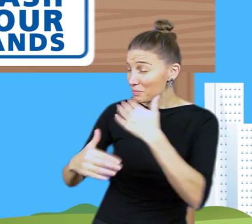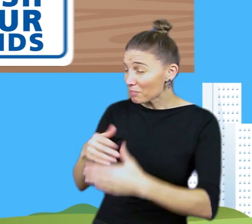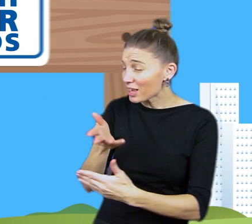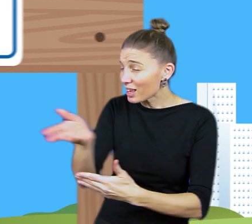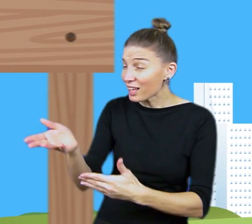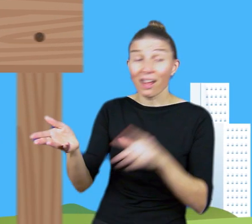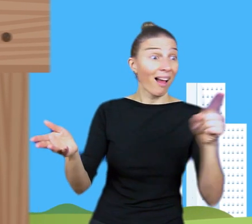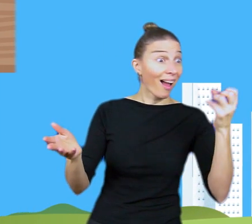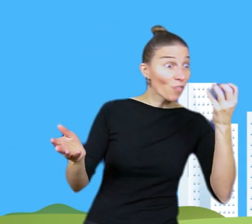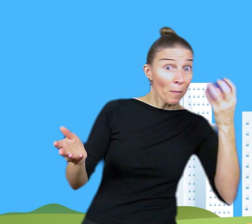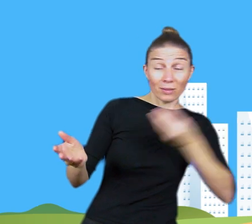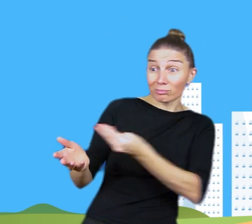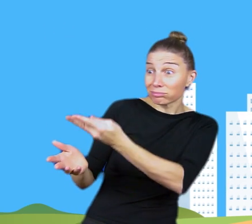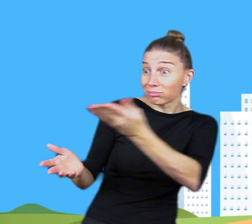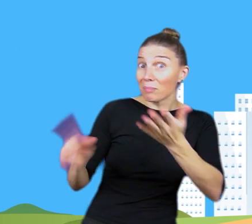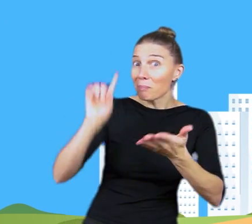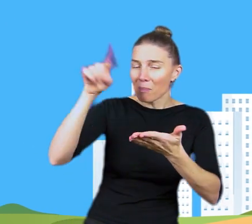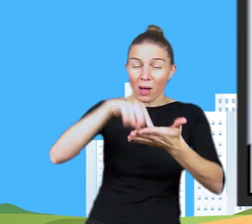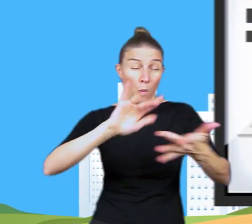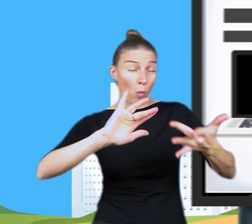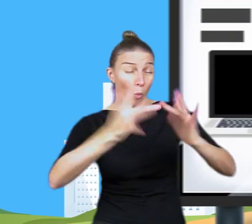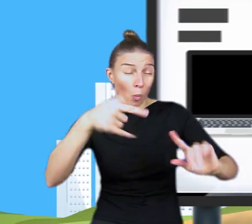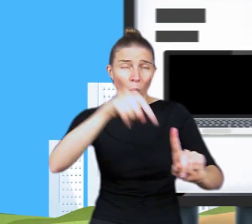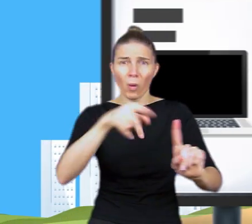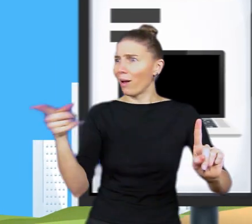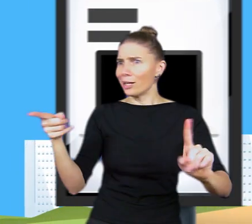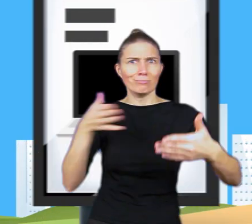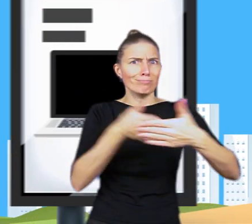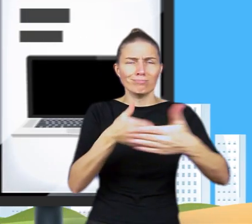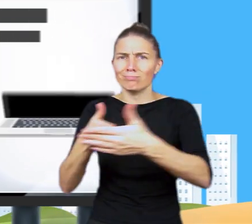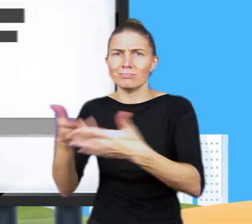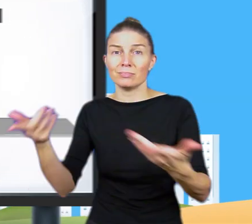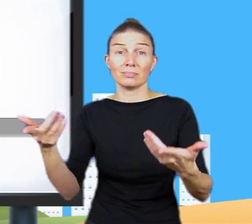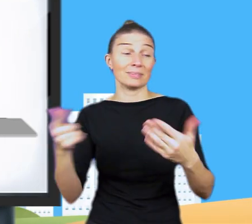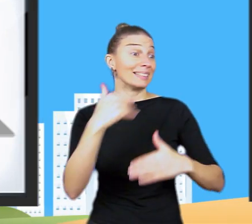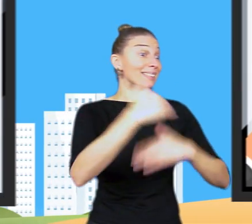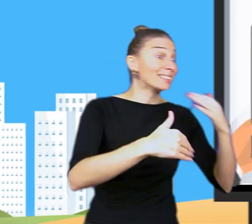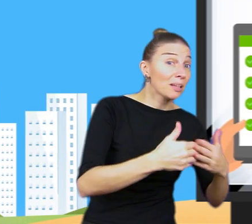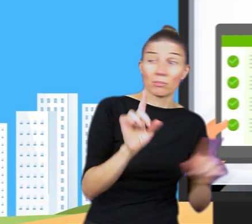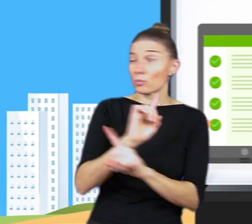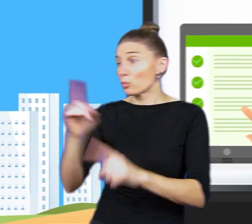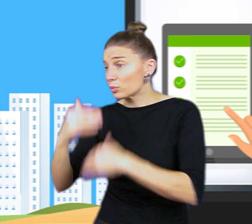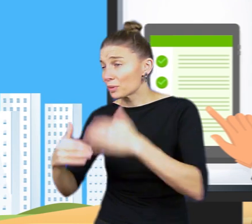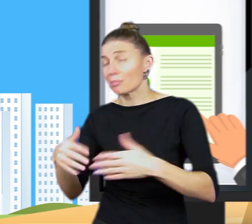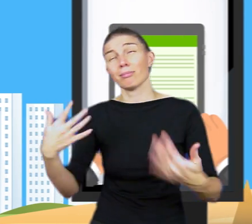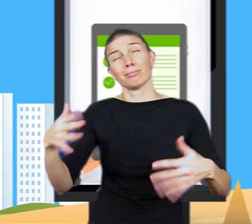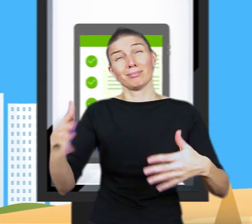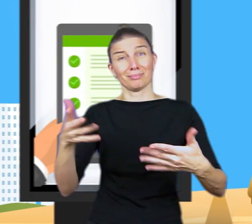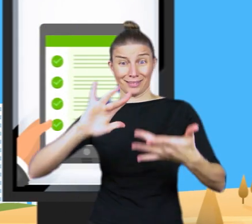also discovered that persons with disabilities often felt excluded from information that was disseminated via digital